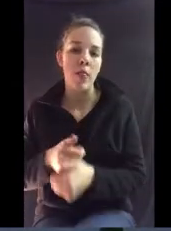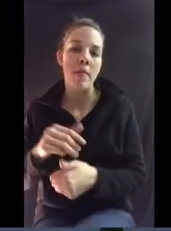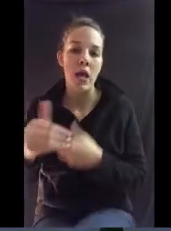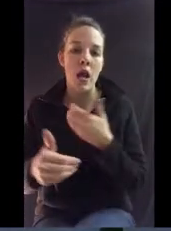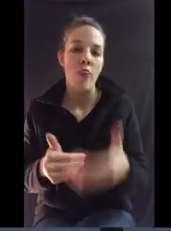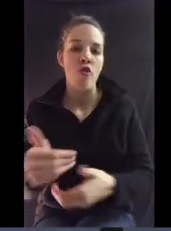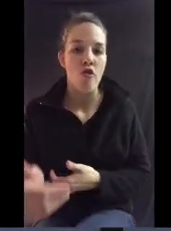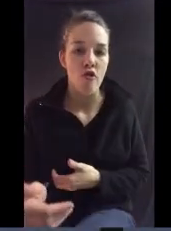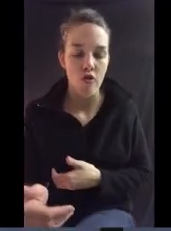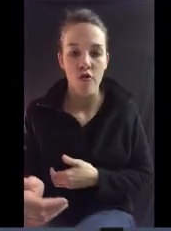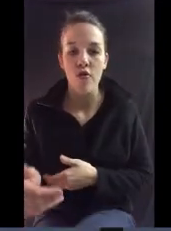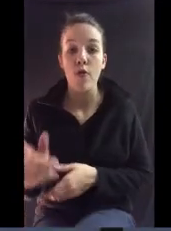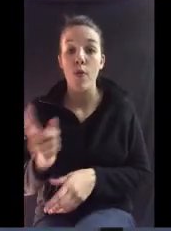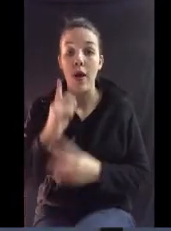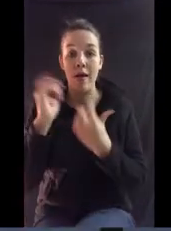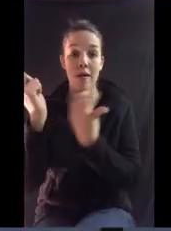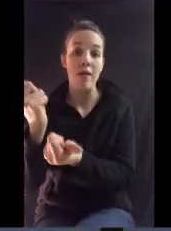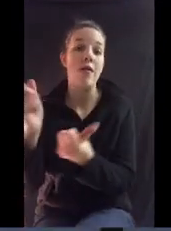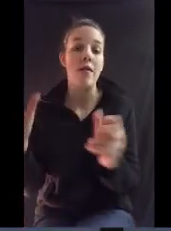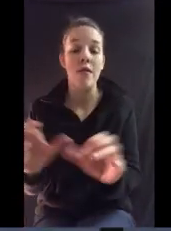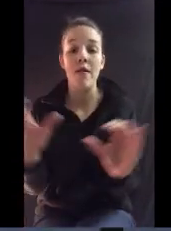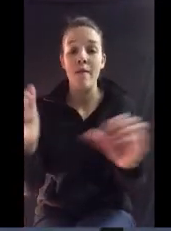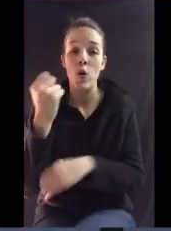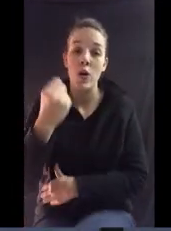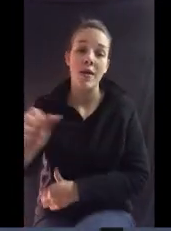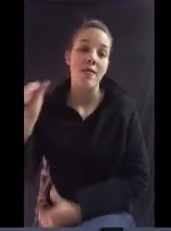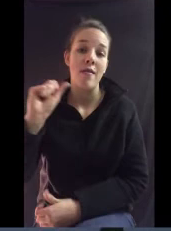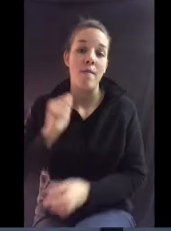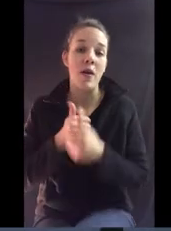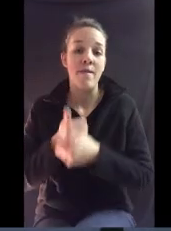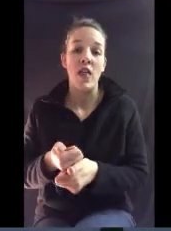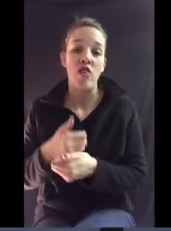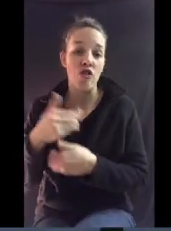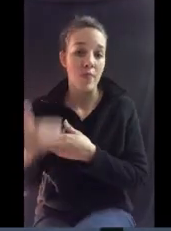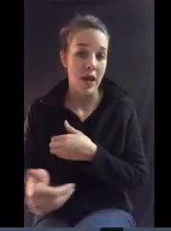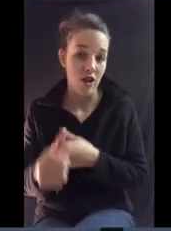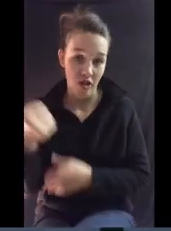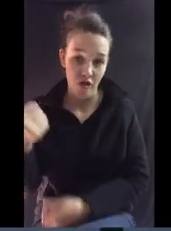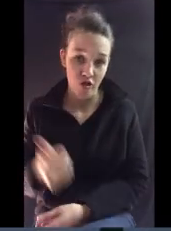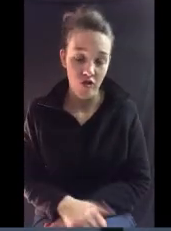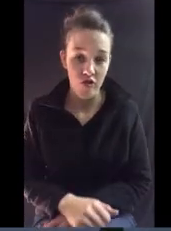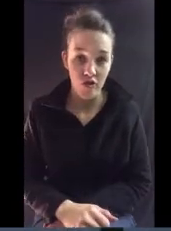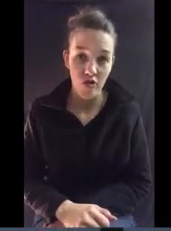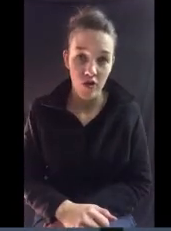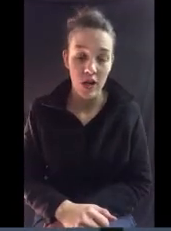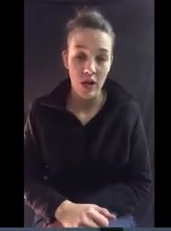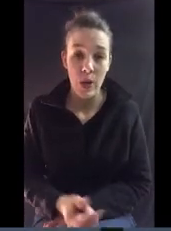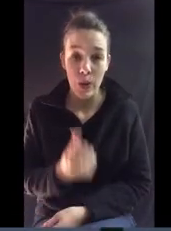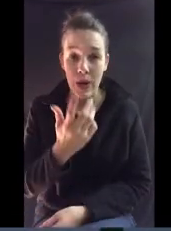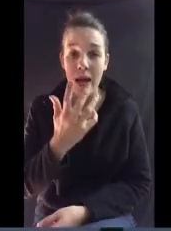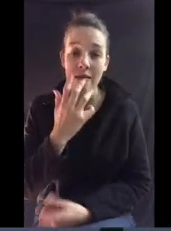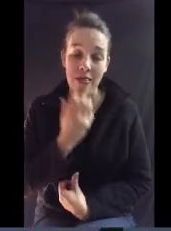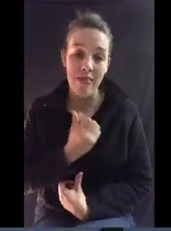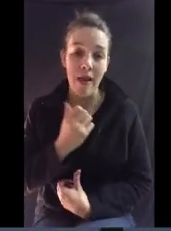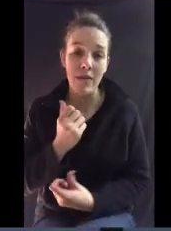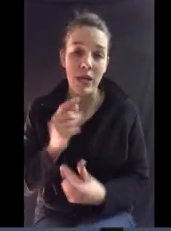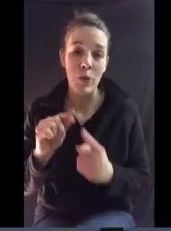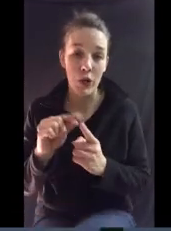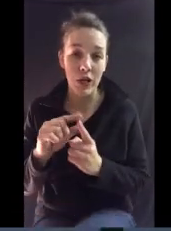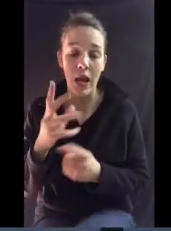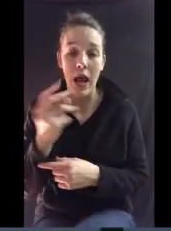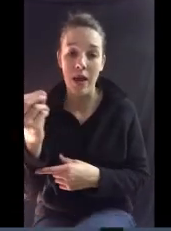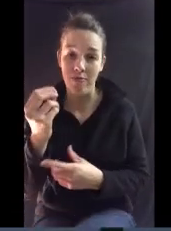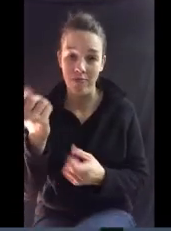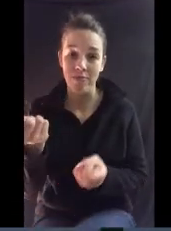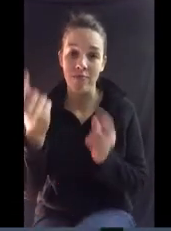justice followed by another, one courageous act of resistance followed by another, one